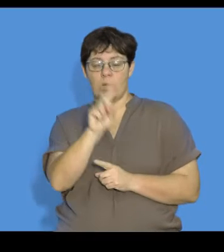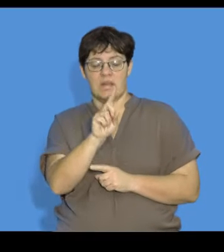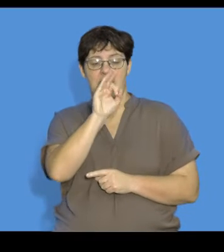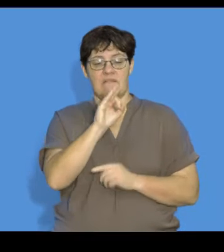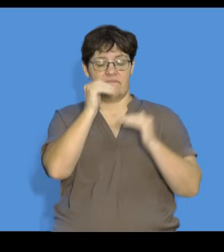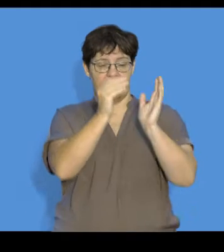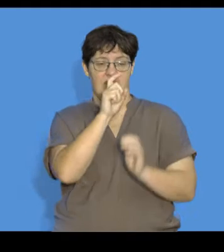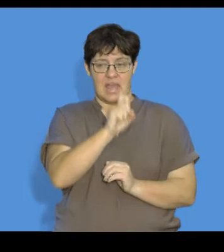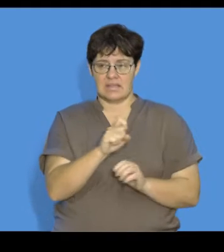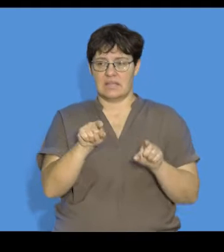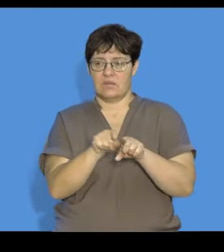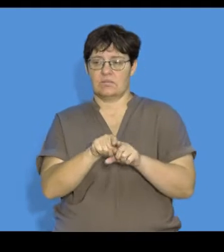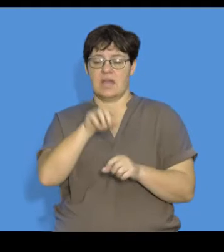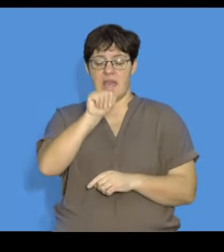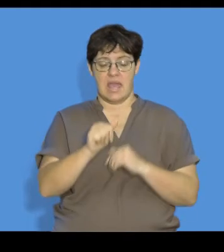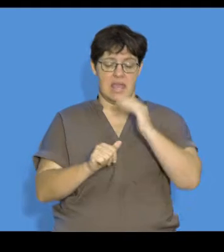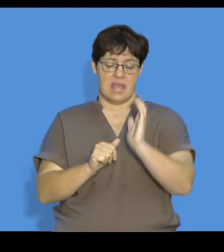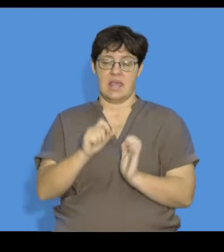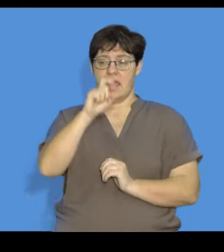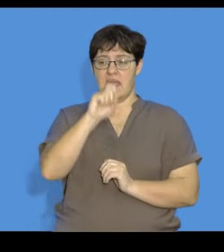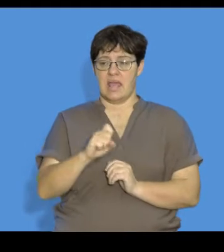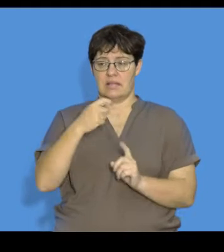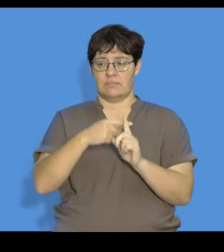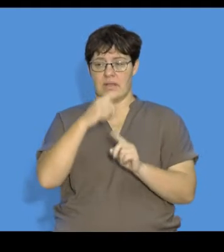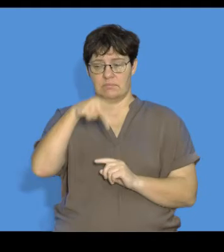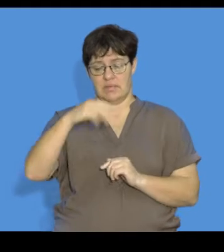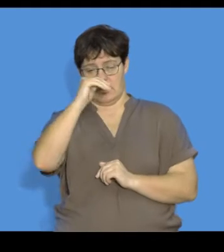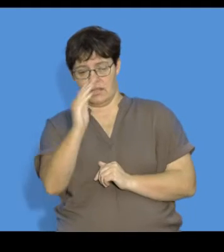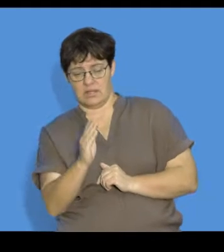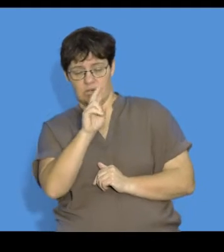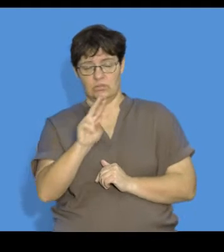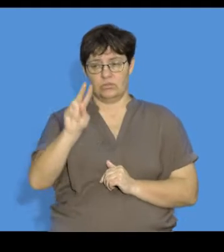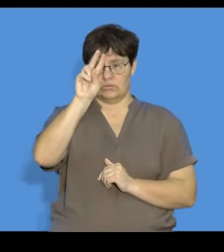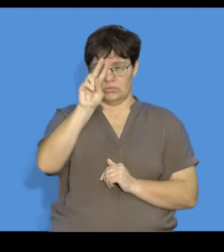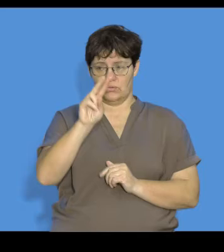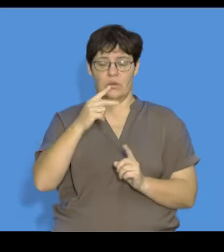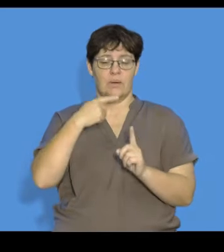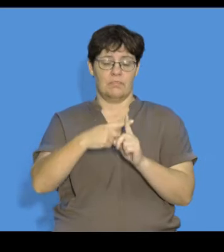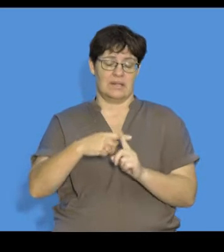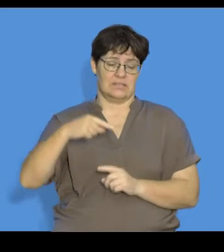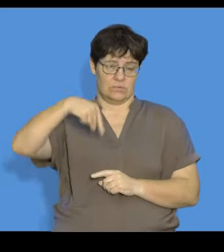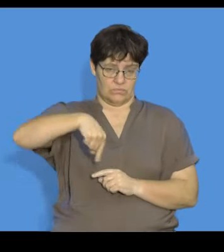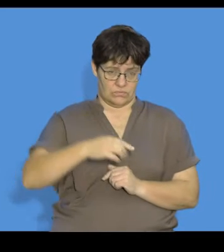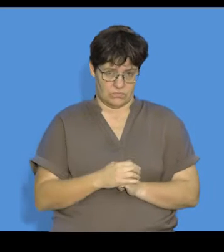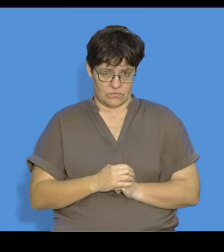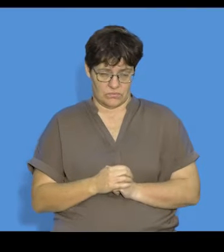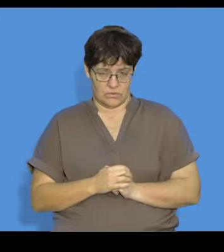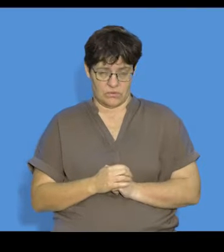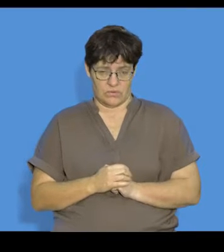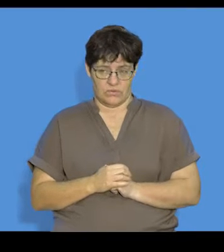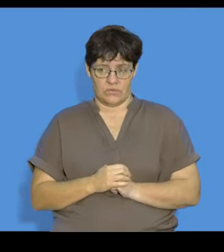of x is equals to a open bracket x plus p all squared plus q,